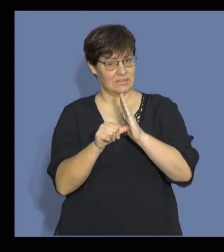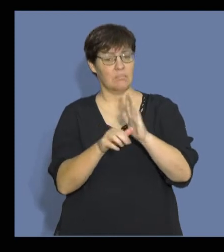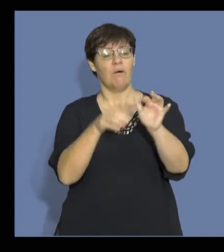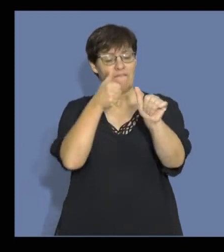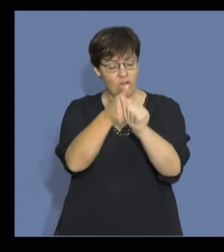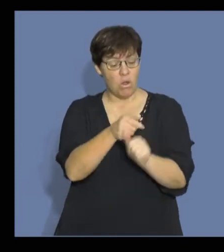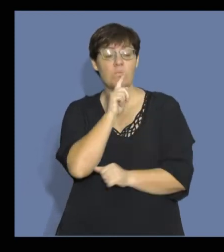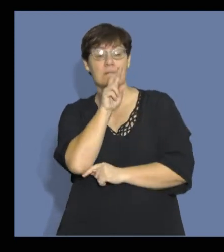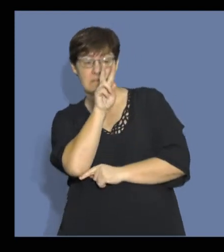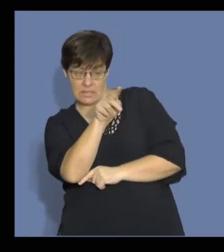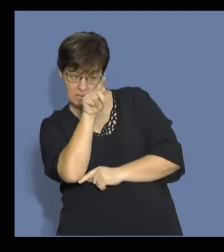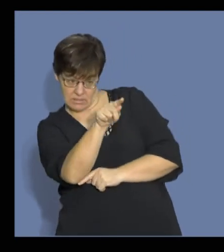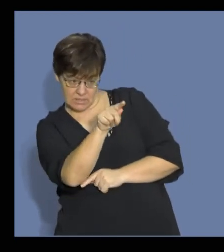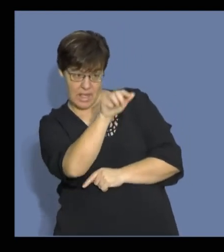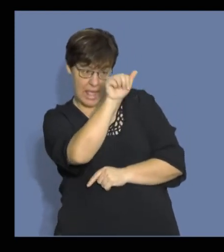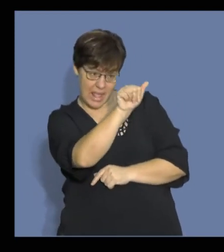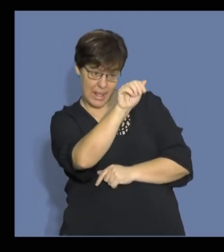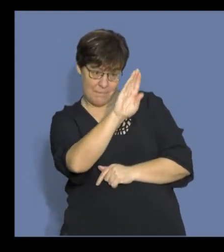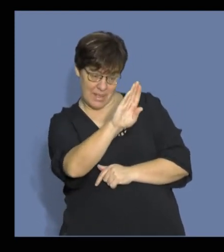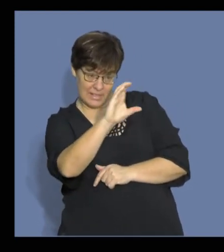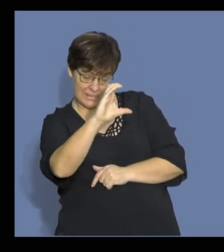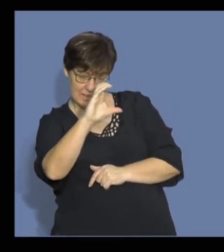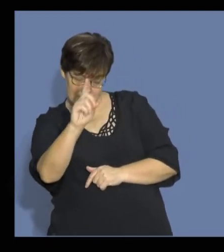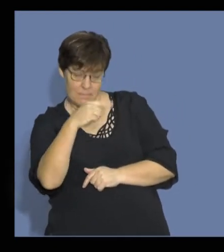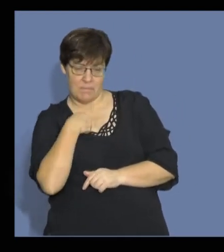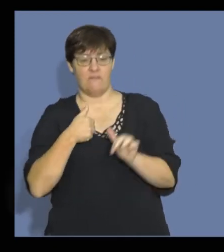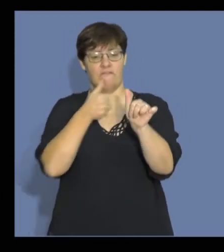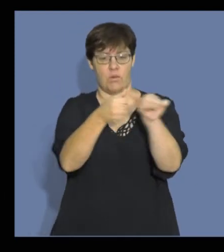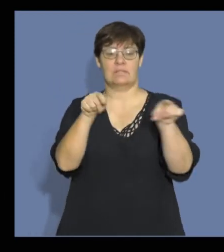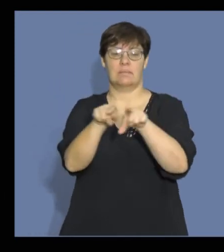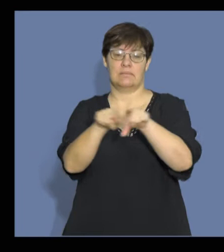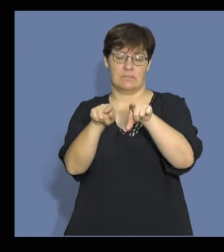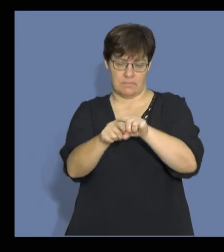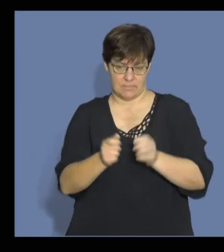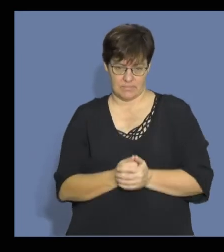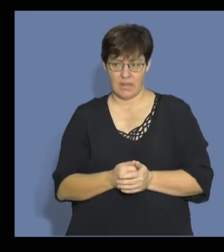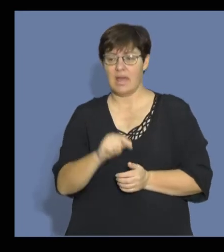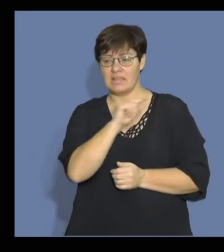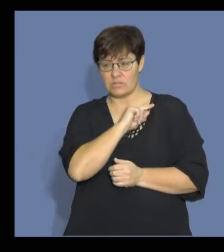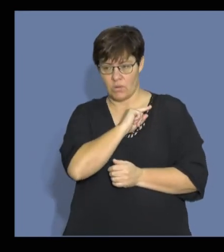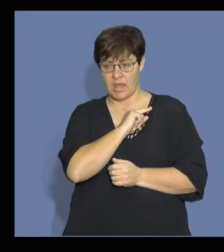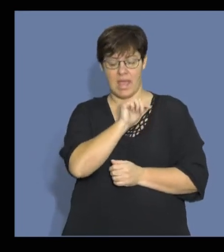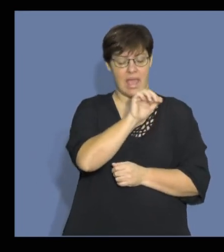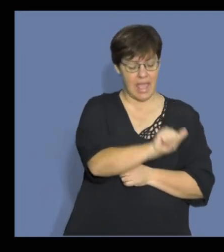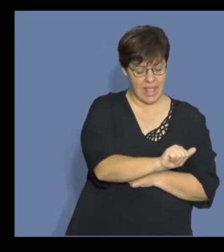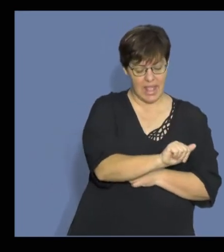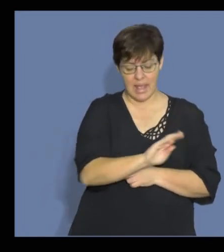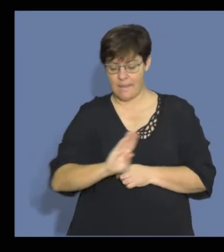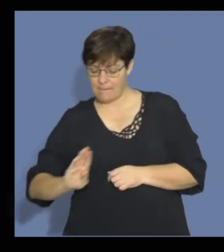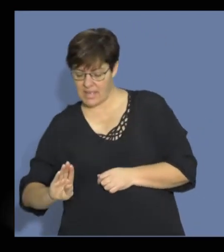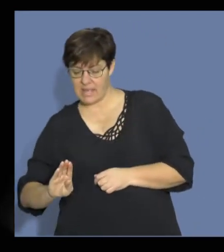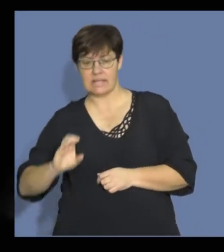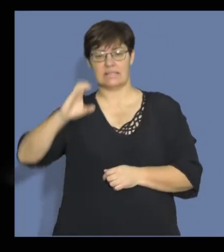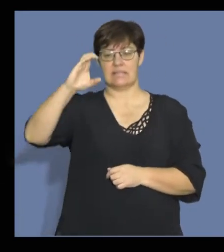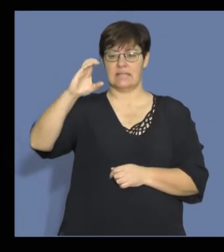always follow in the ordering of the letters. And so this is specifically why I've written A to B